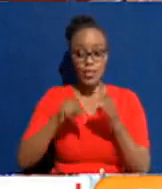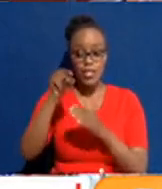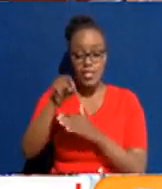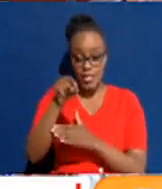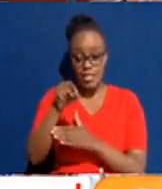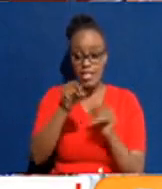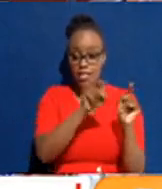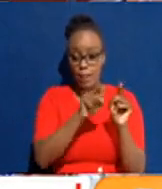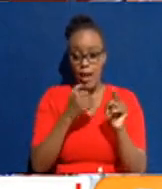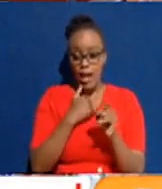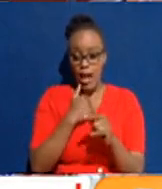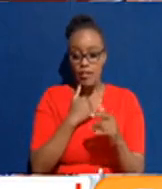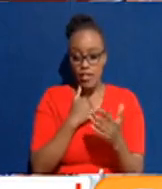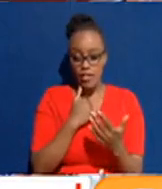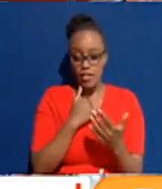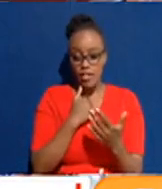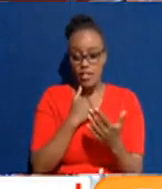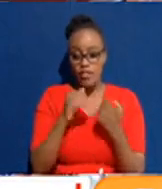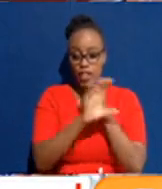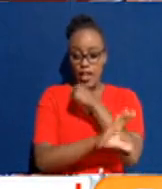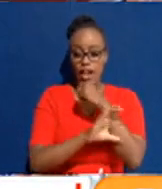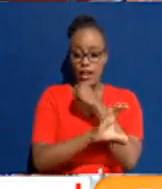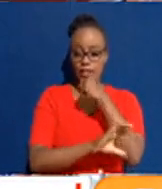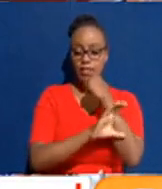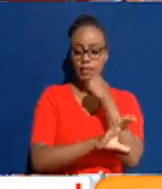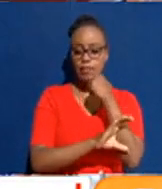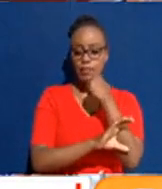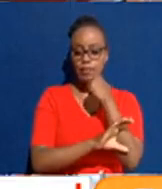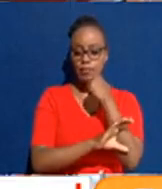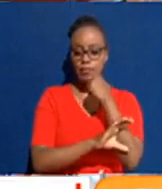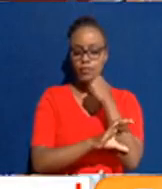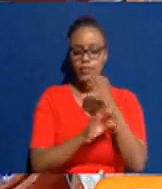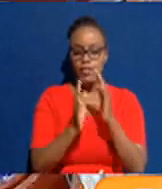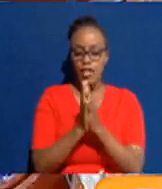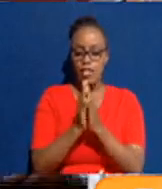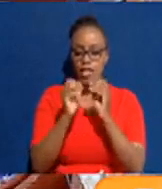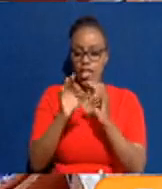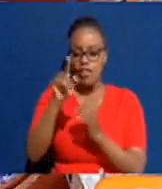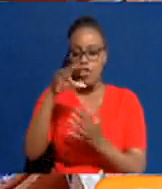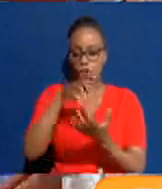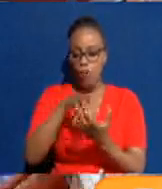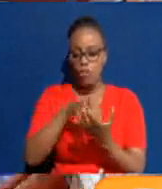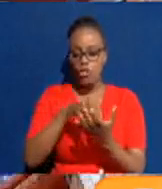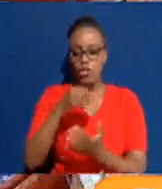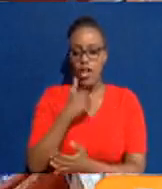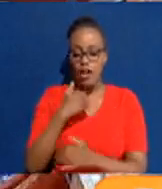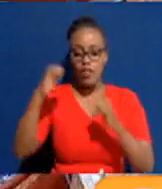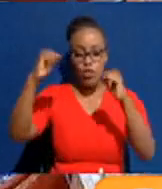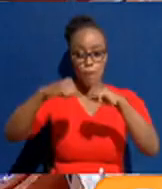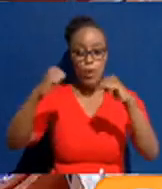worthy investment for this country? And if you are in that position even now, could you be able